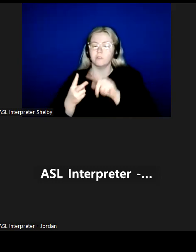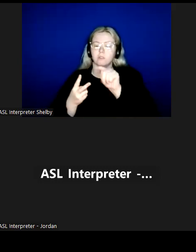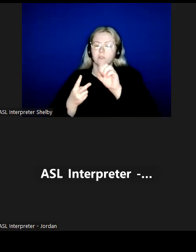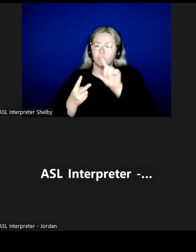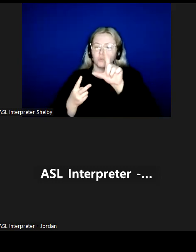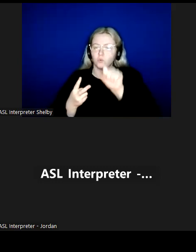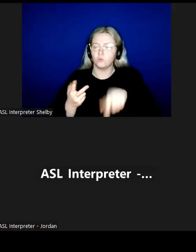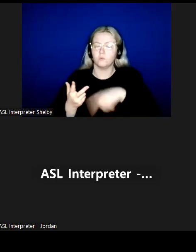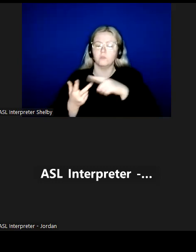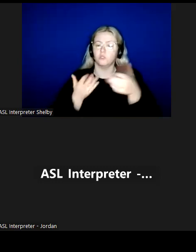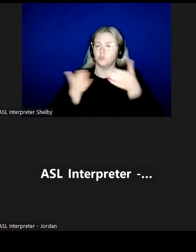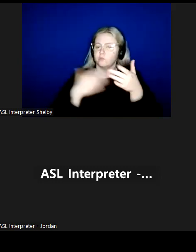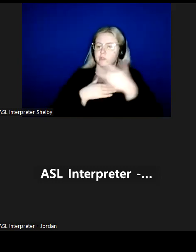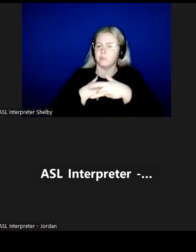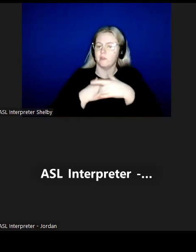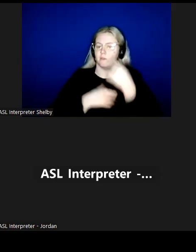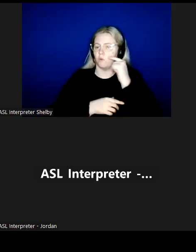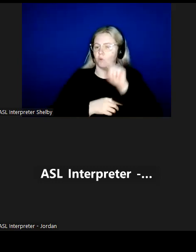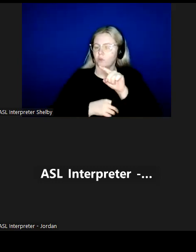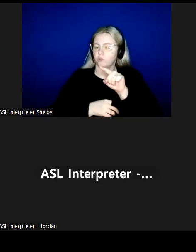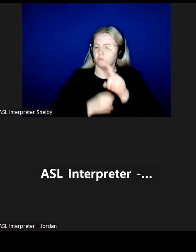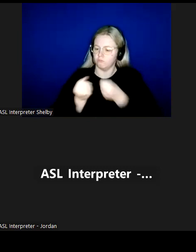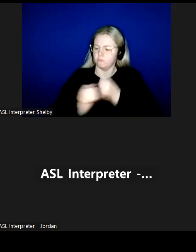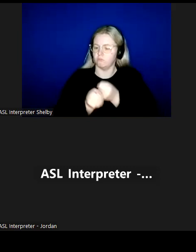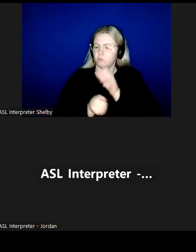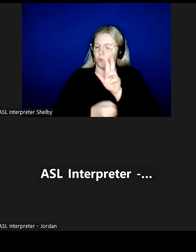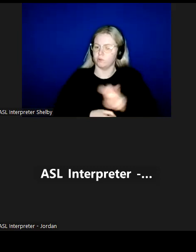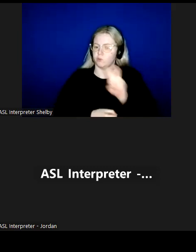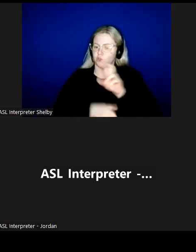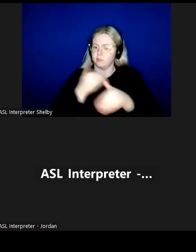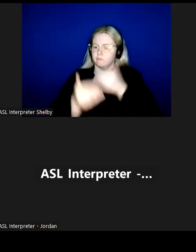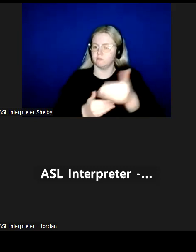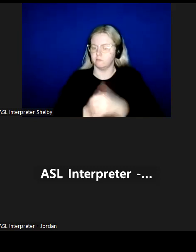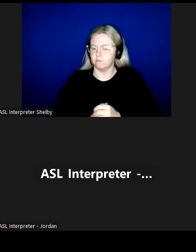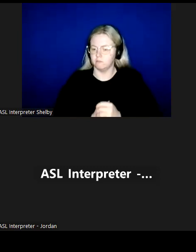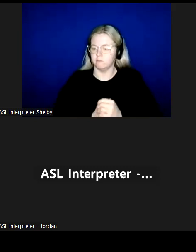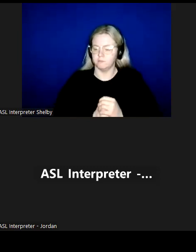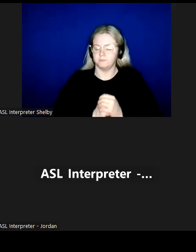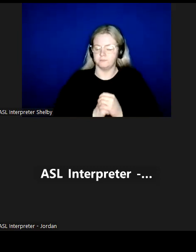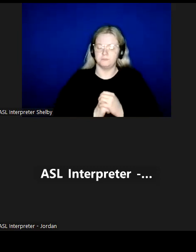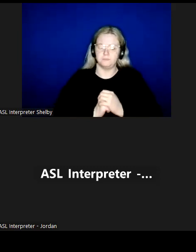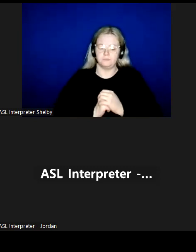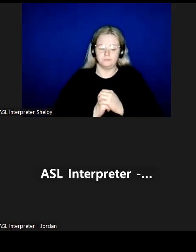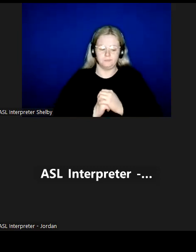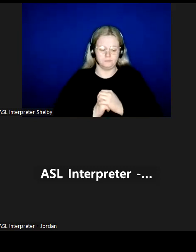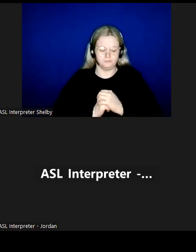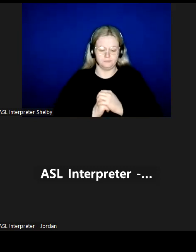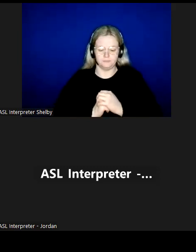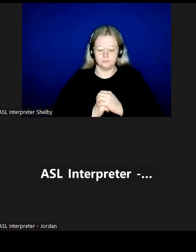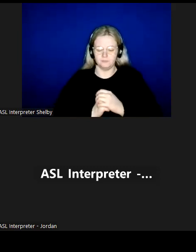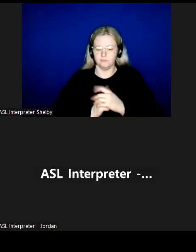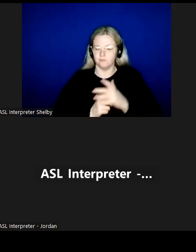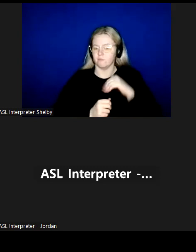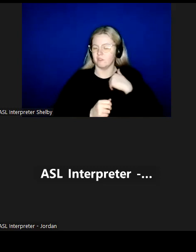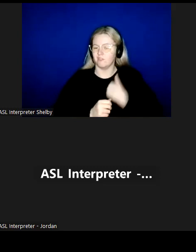your region to empower you in your journey. Because there's a lot of